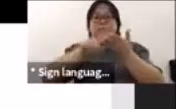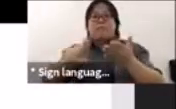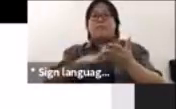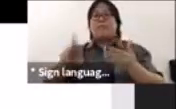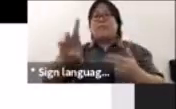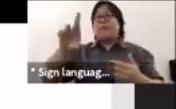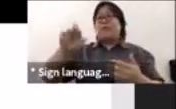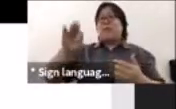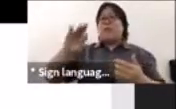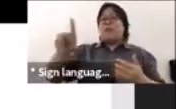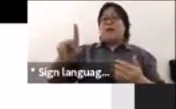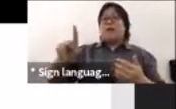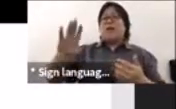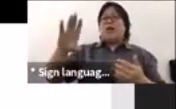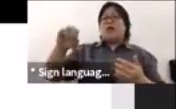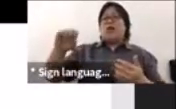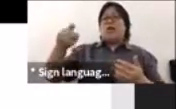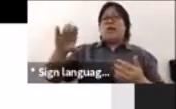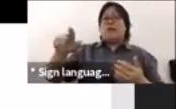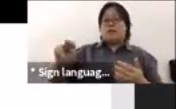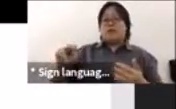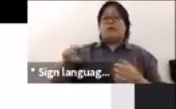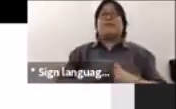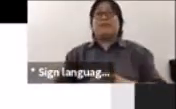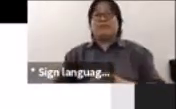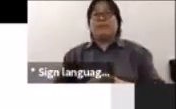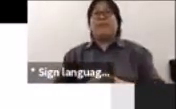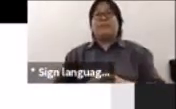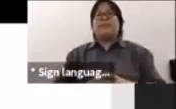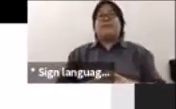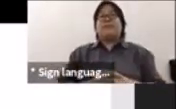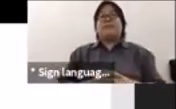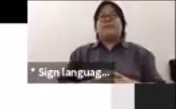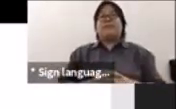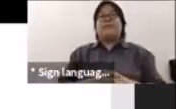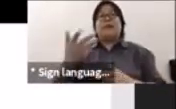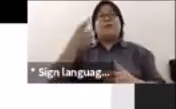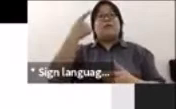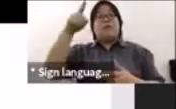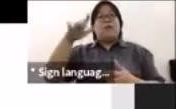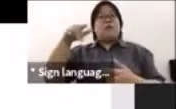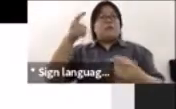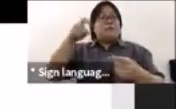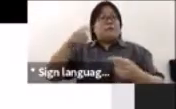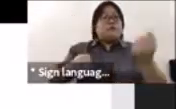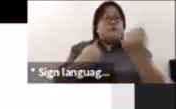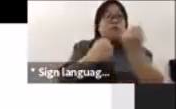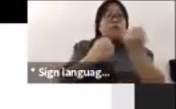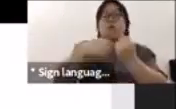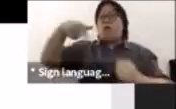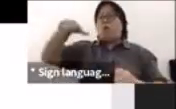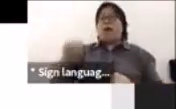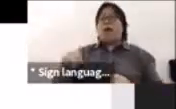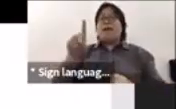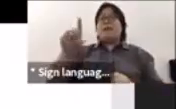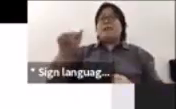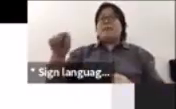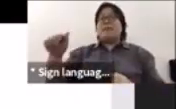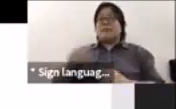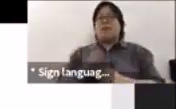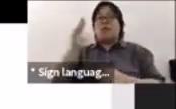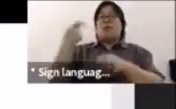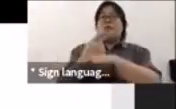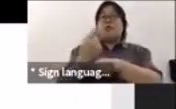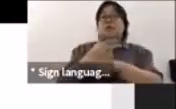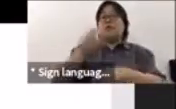correlation. With that, qualitative insights are also given to support the quantitative data. And then we use the Stata